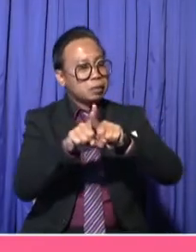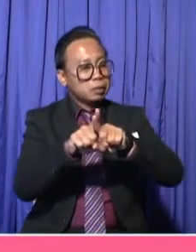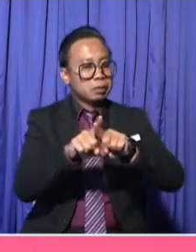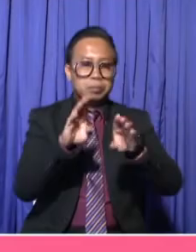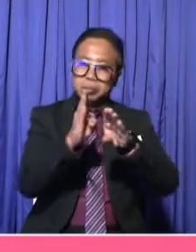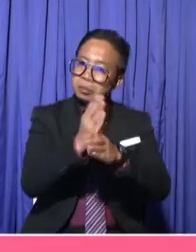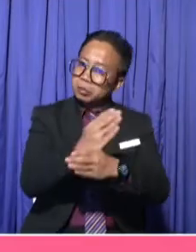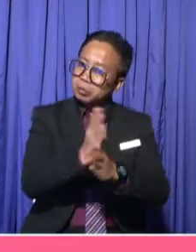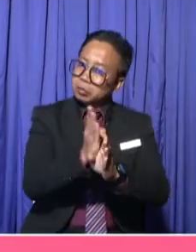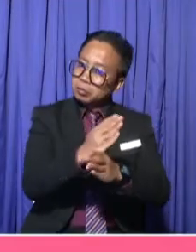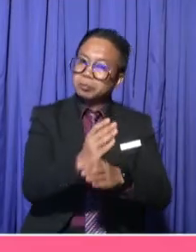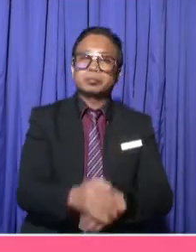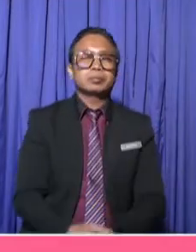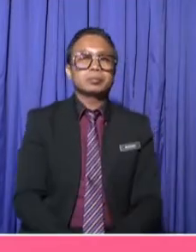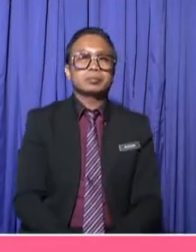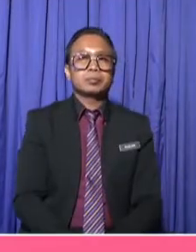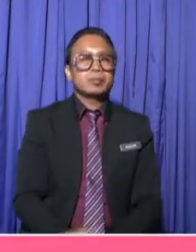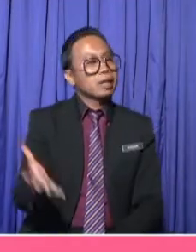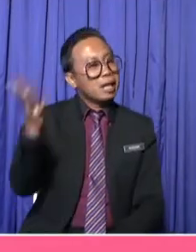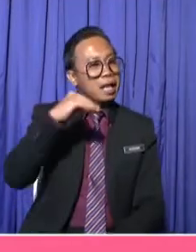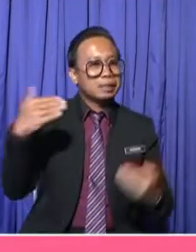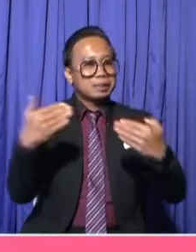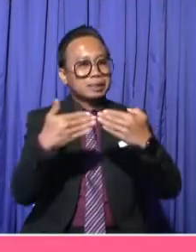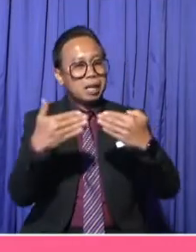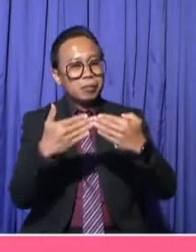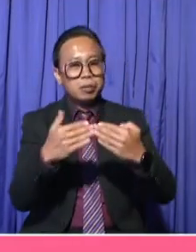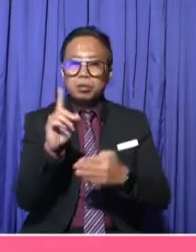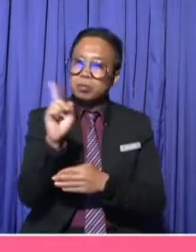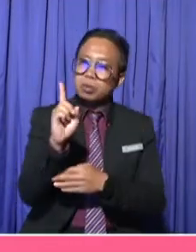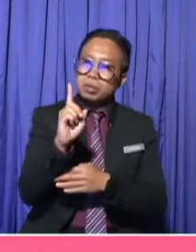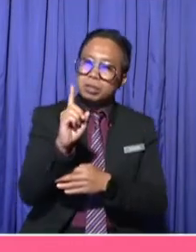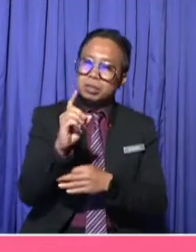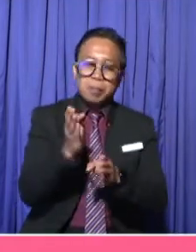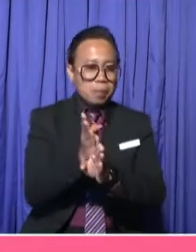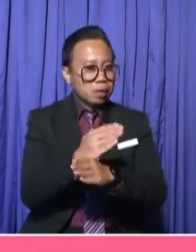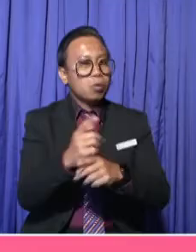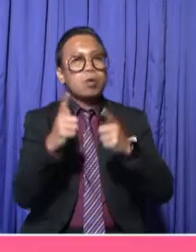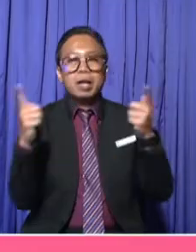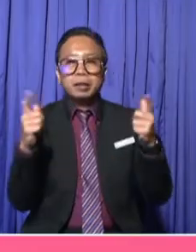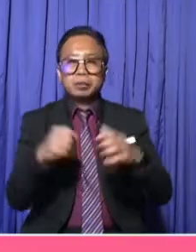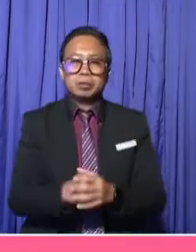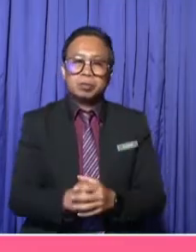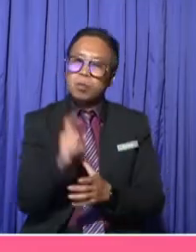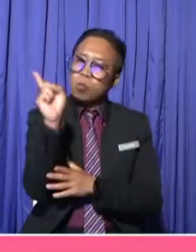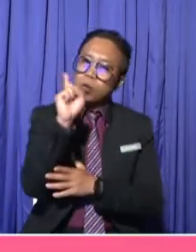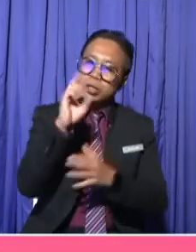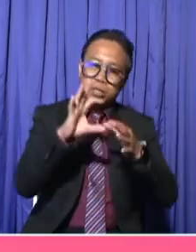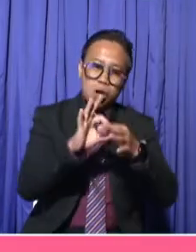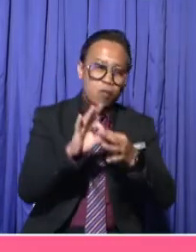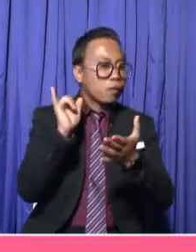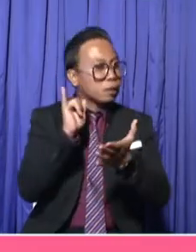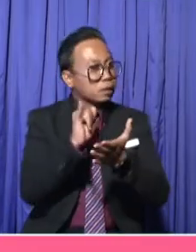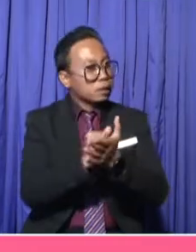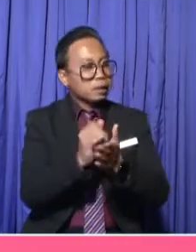parts. Let's continue with other shapes. Which of